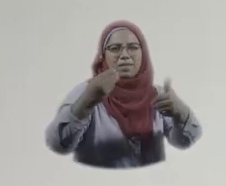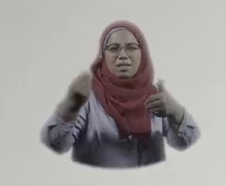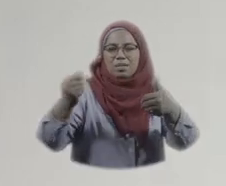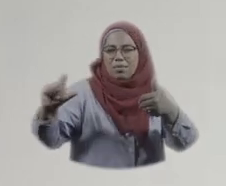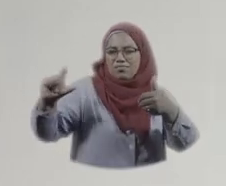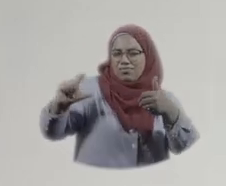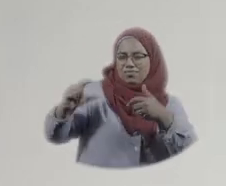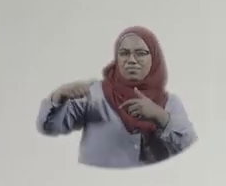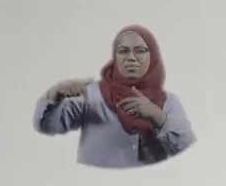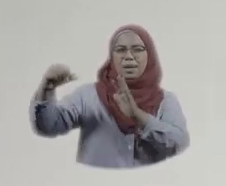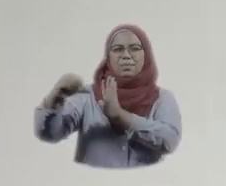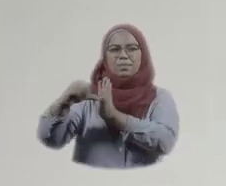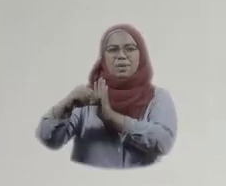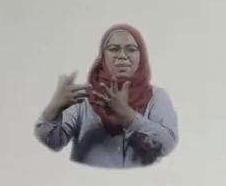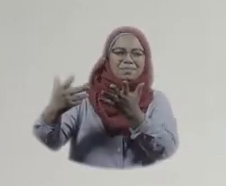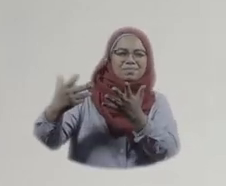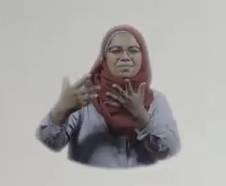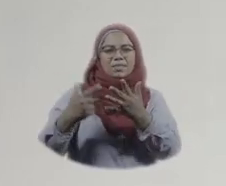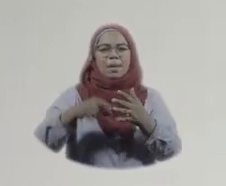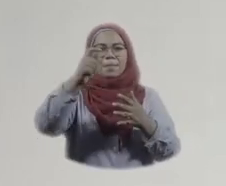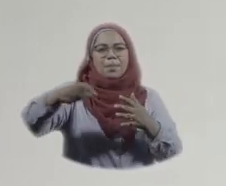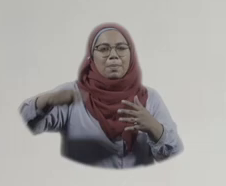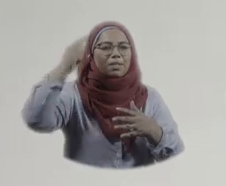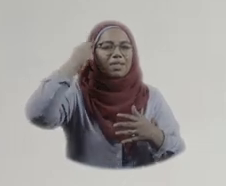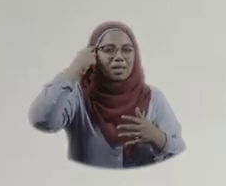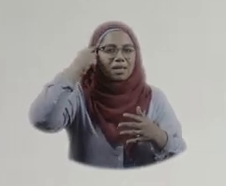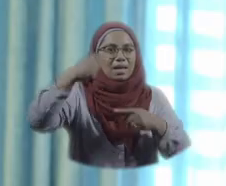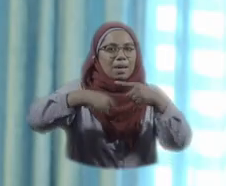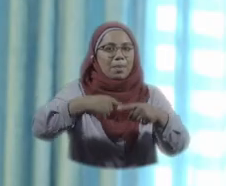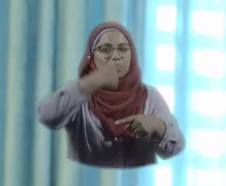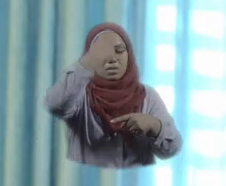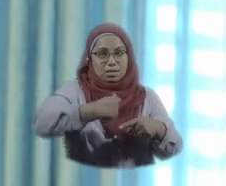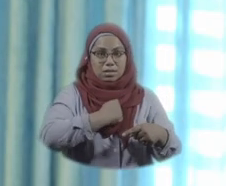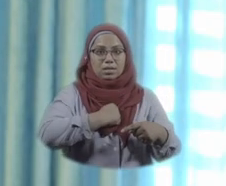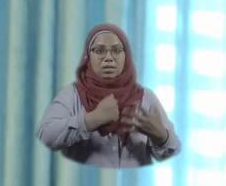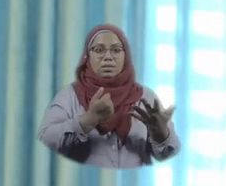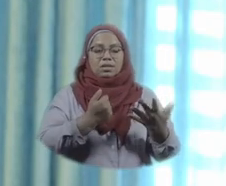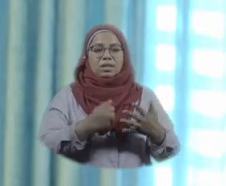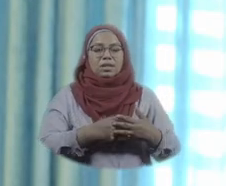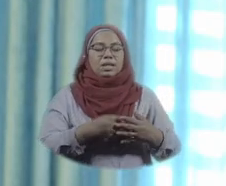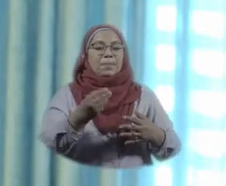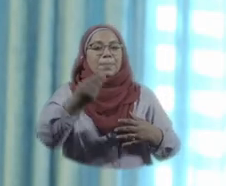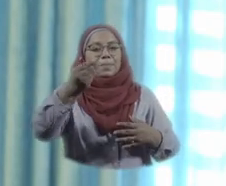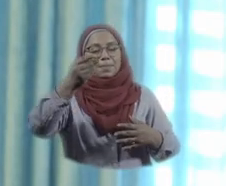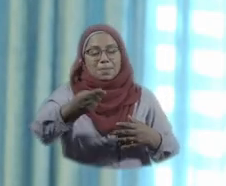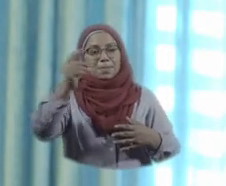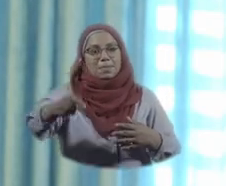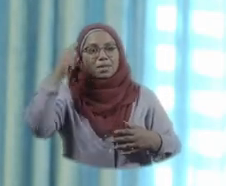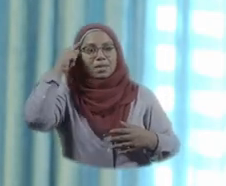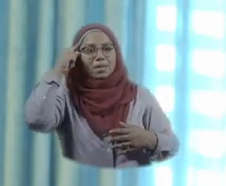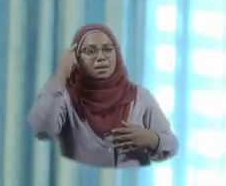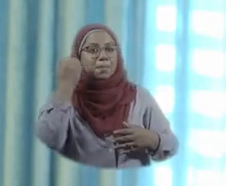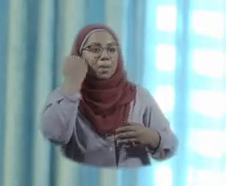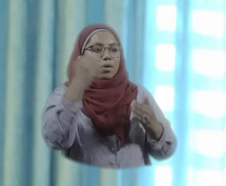the financial backing, the social norm, like the mindset that people have is males will be